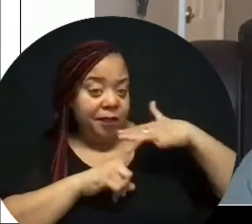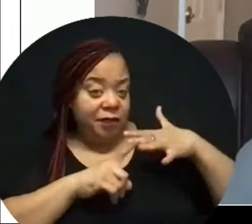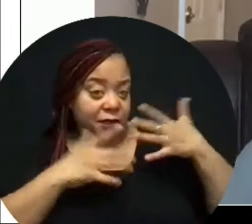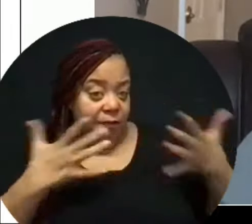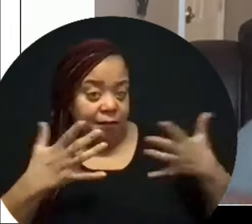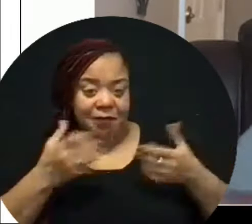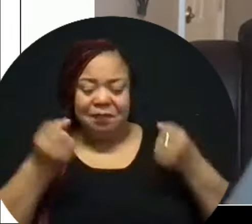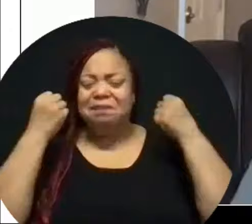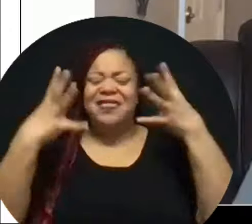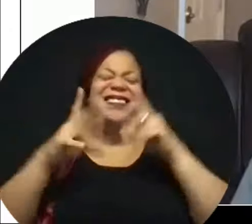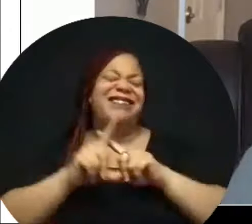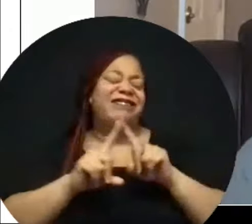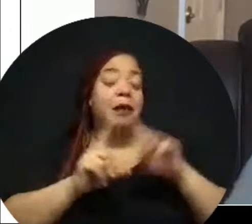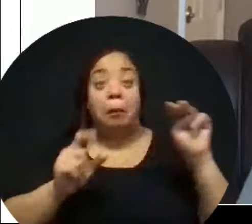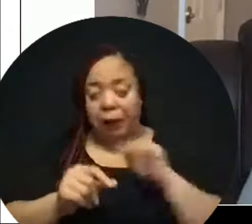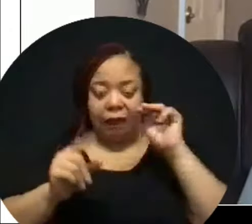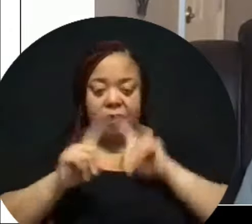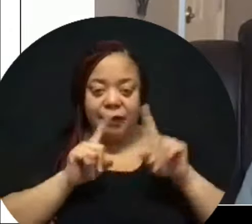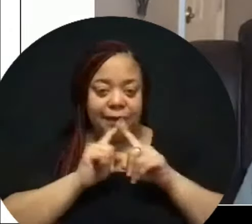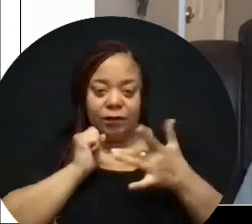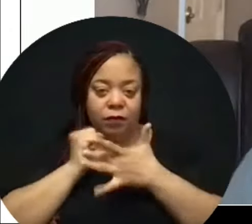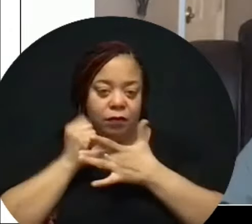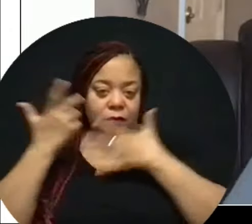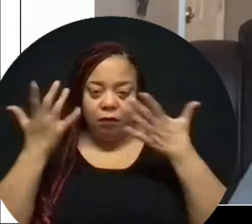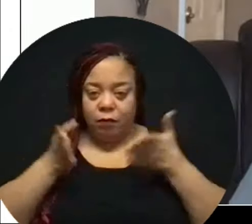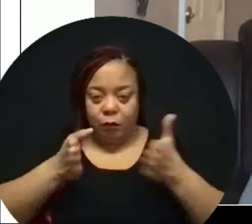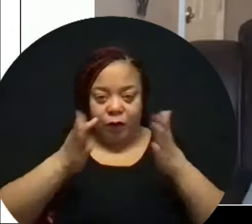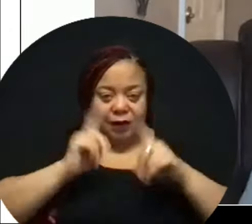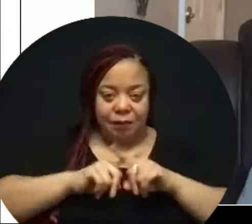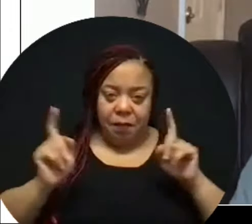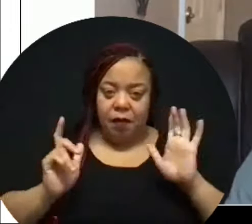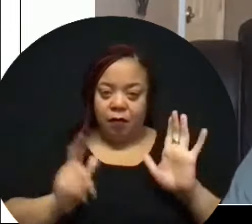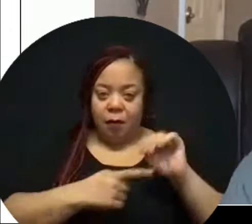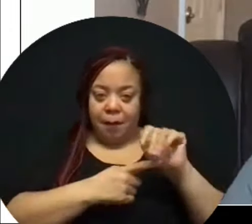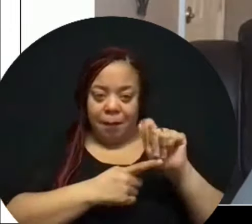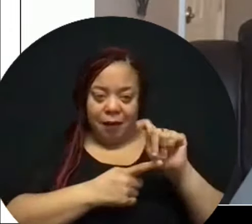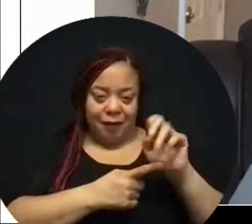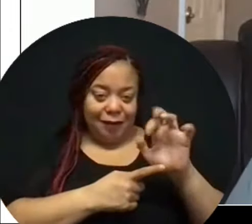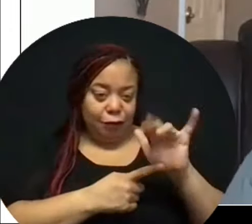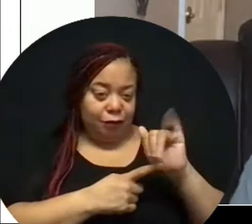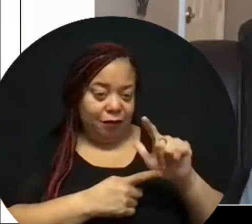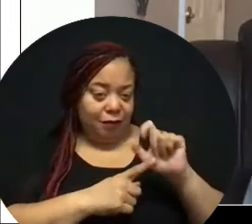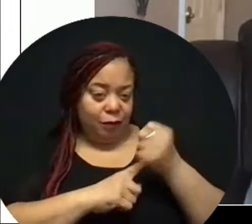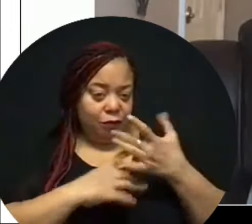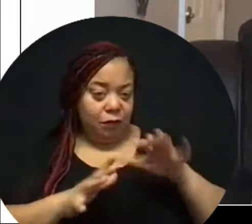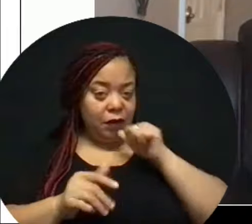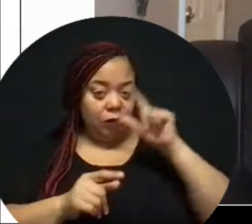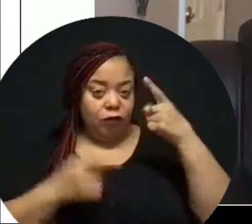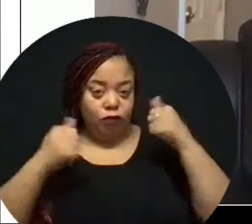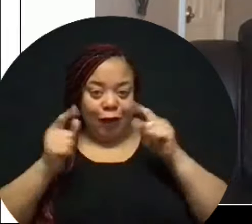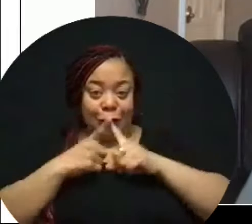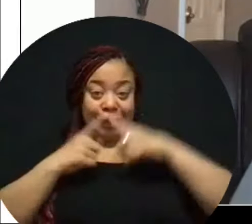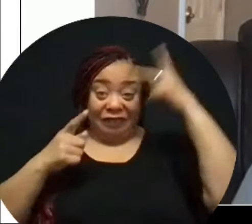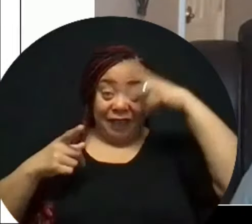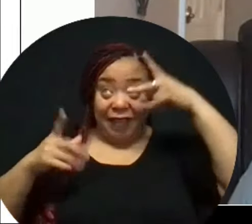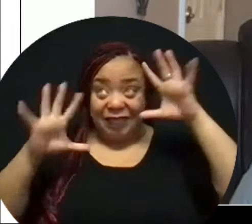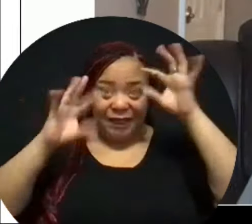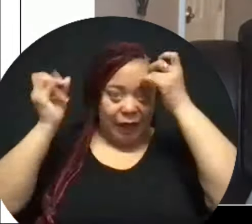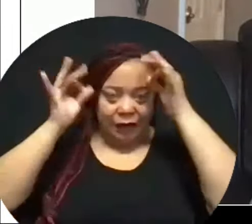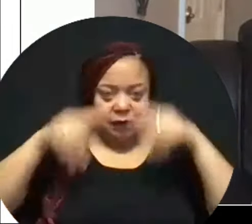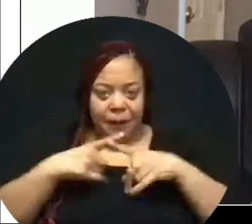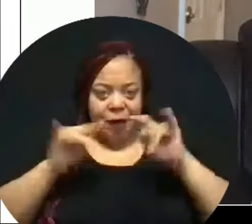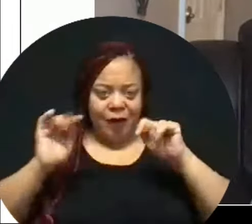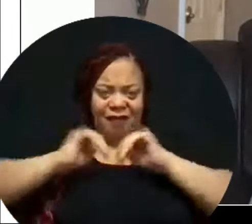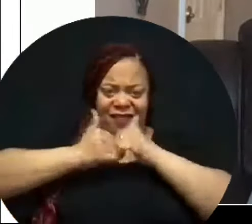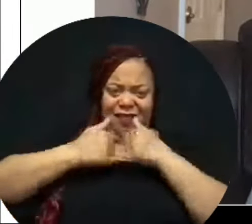Probably, unless we all get on it, like right now, probably longer than we'll be alive, but I'm hoping that. I'm hoping that we can change that tide, because this